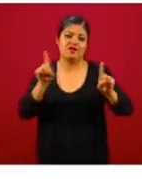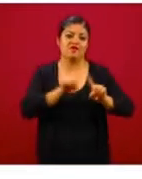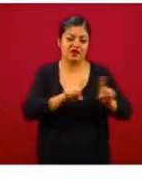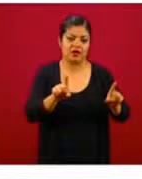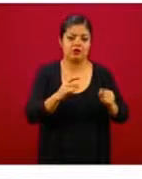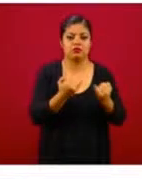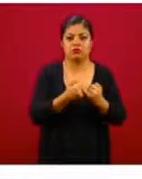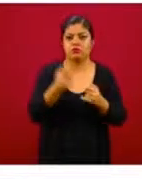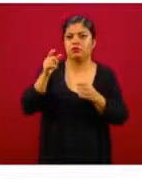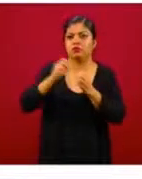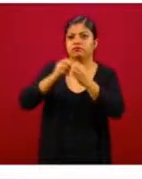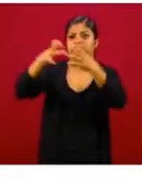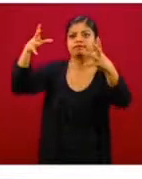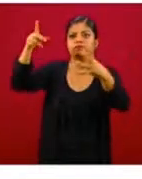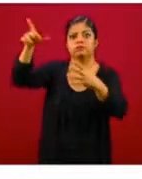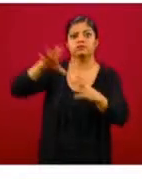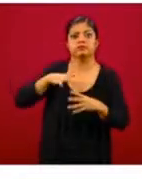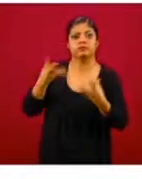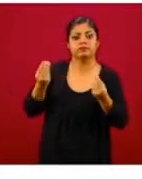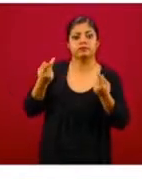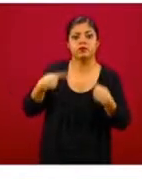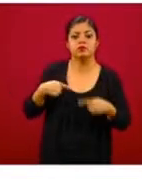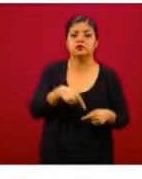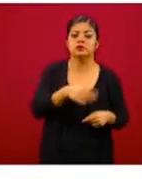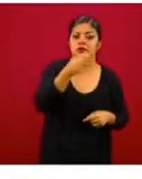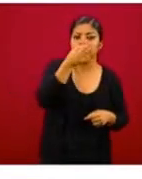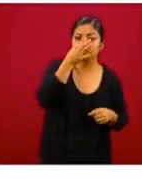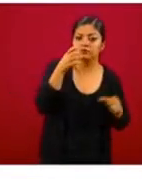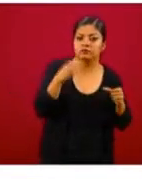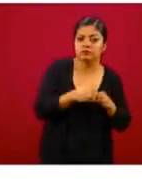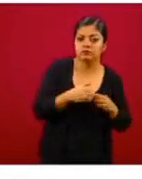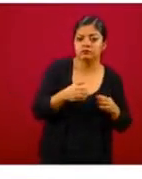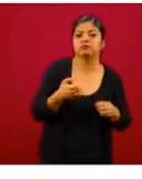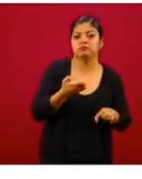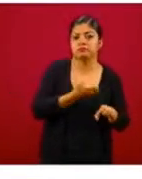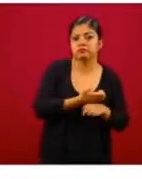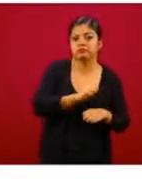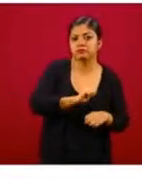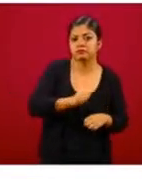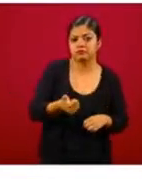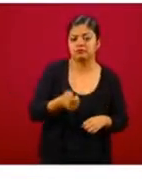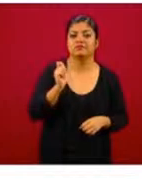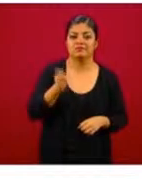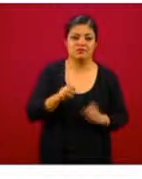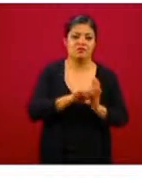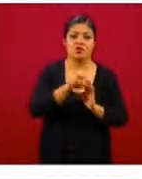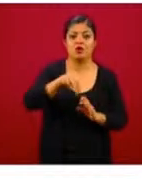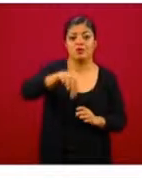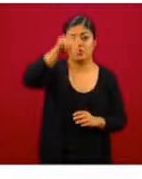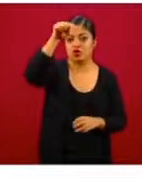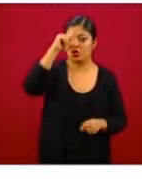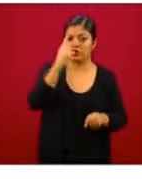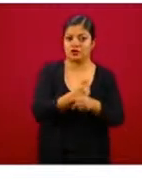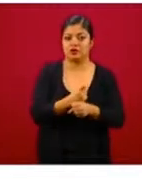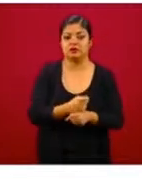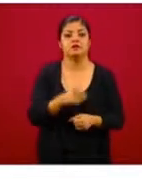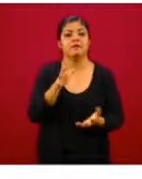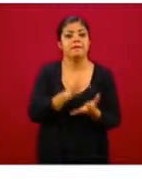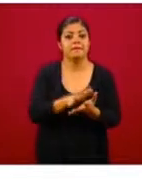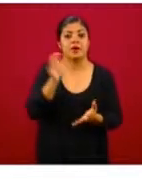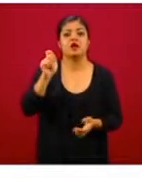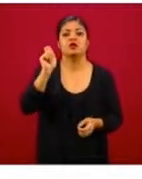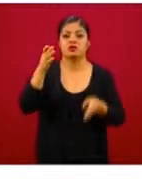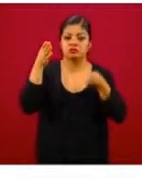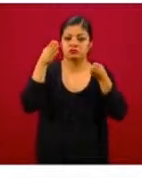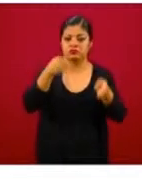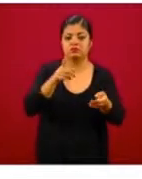of people that live in a given state. That will differ state to state. And so depending on that population density,